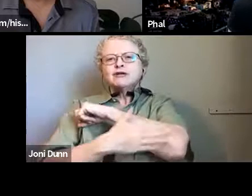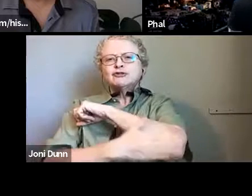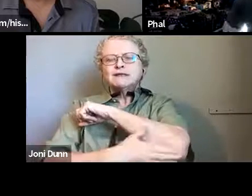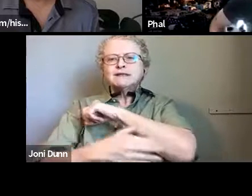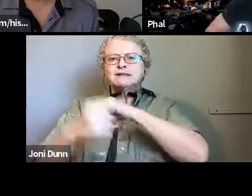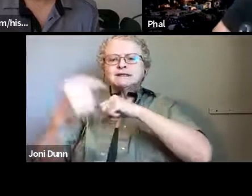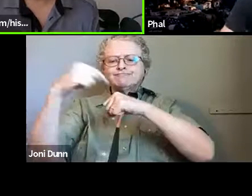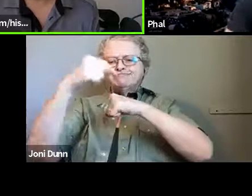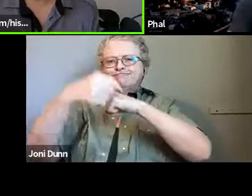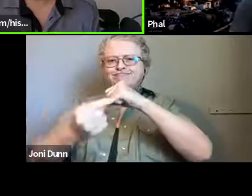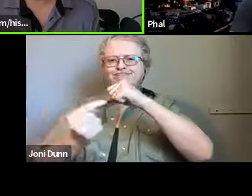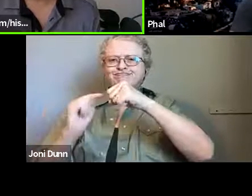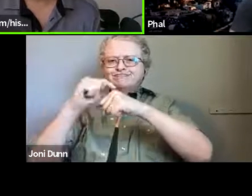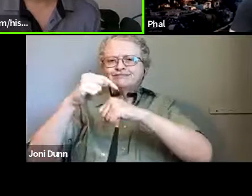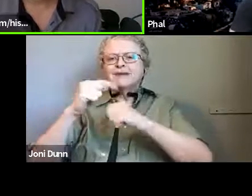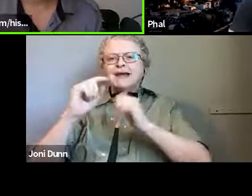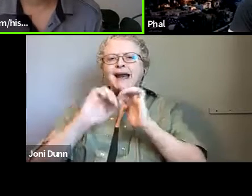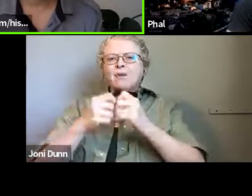abolition.